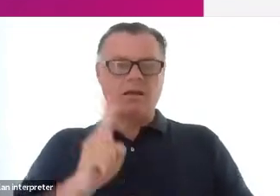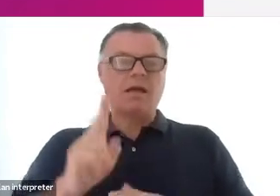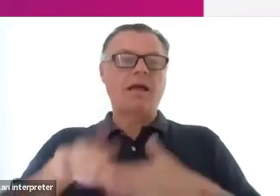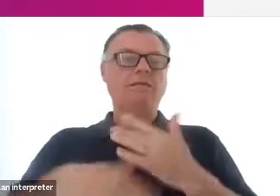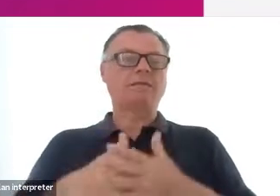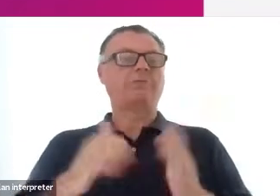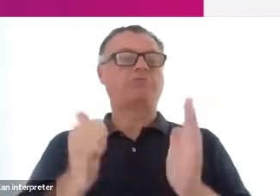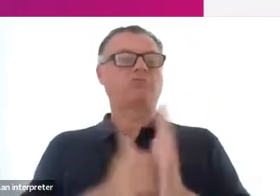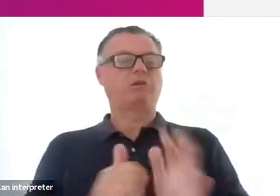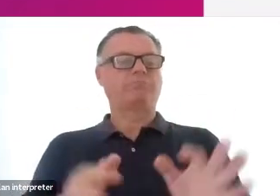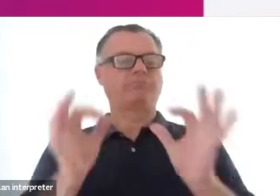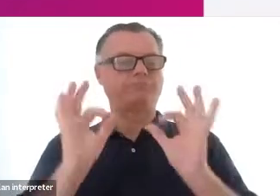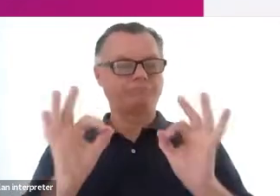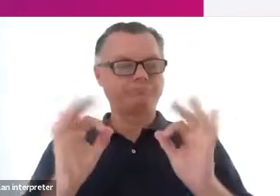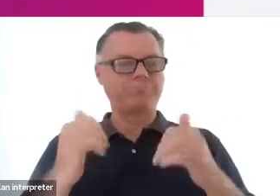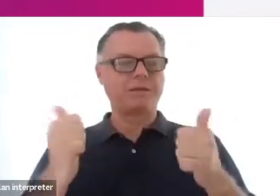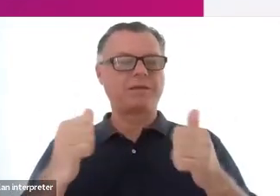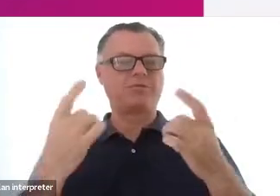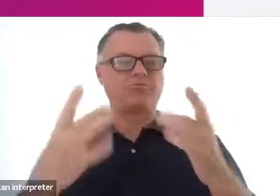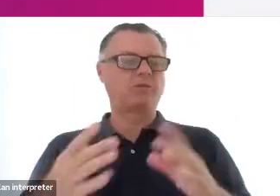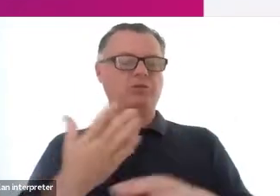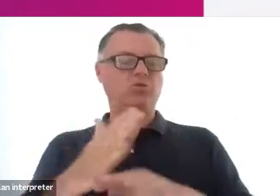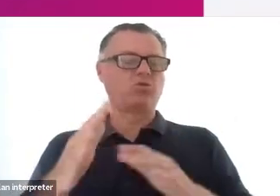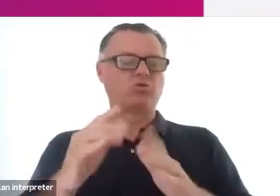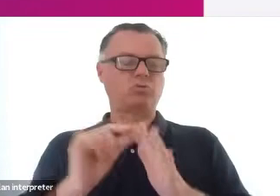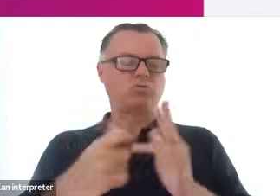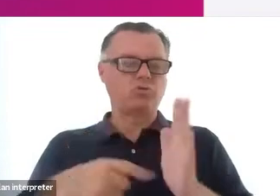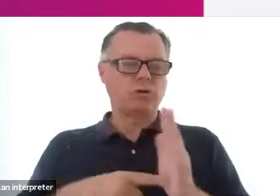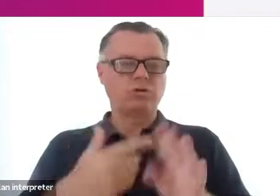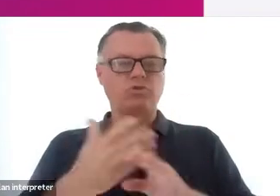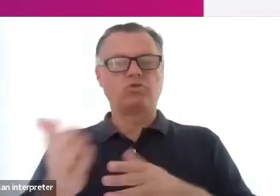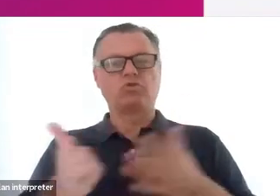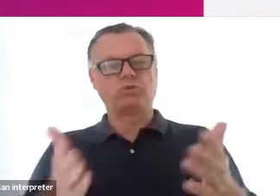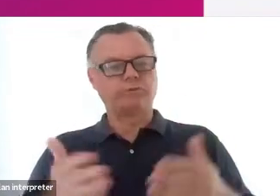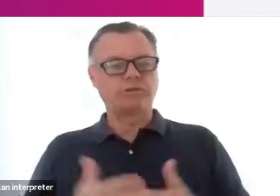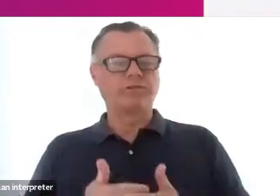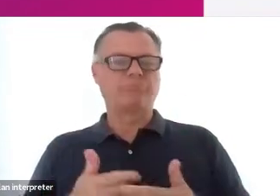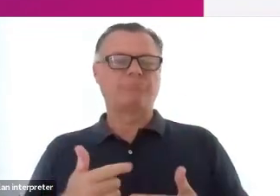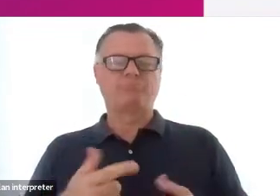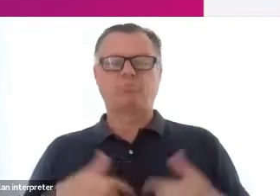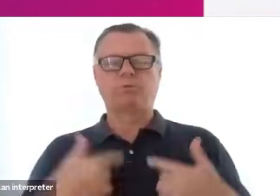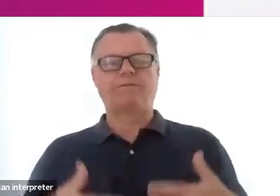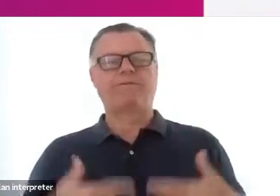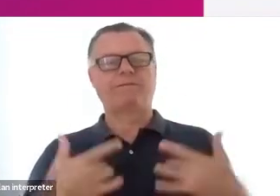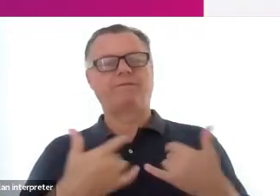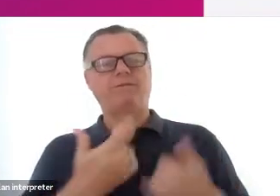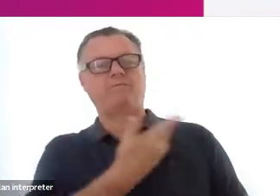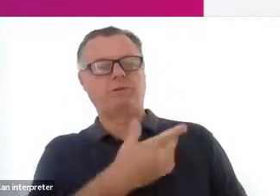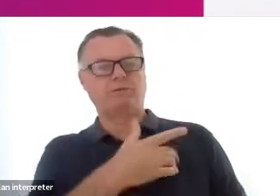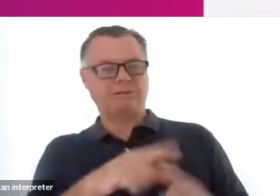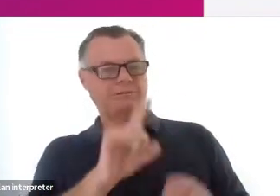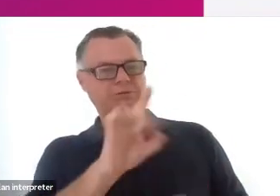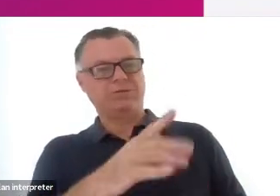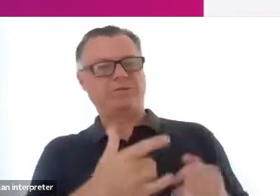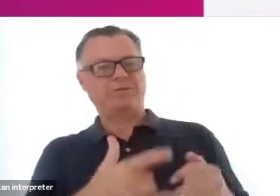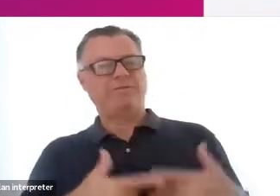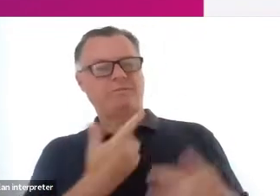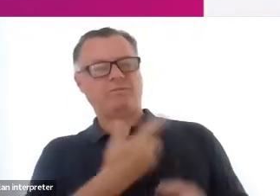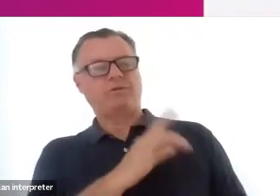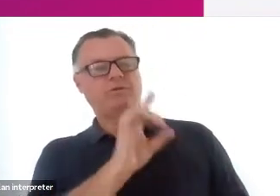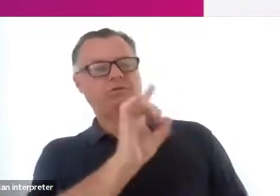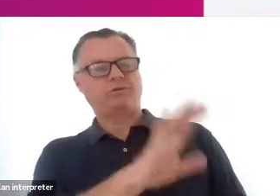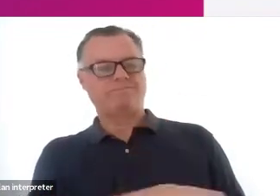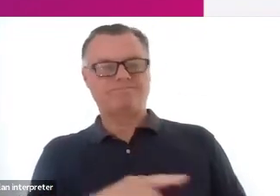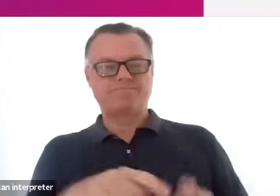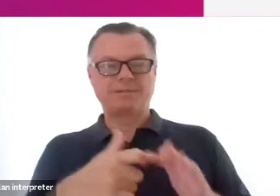work. And we're really proud of you, and you should be really proud of yourselves as well. And as Kath said at the beginning of this call